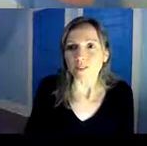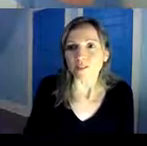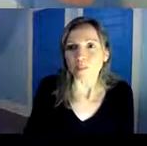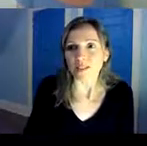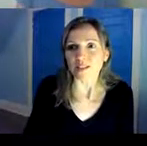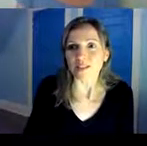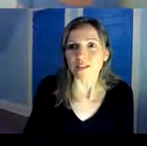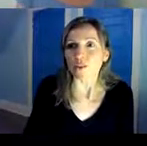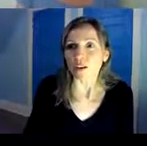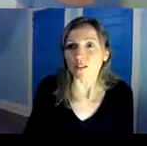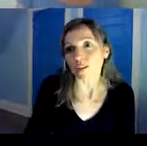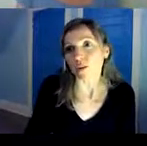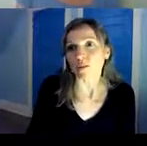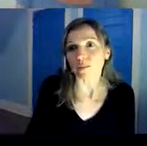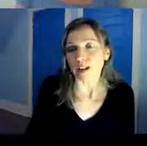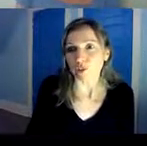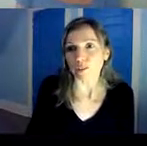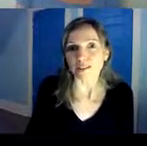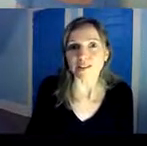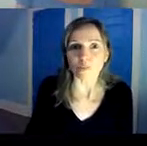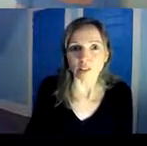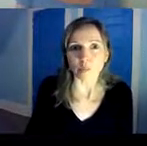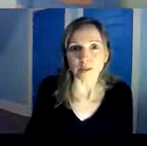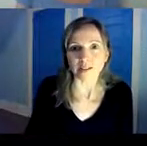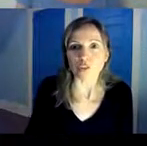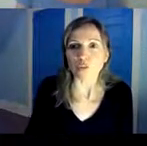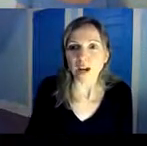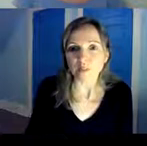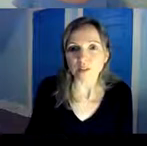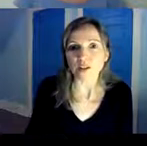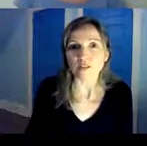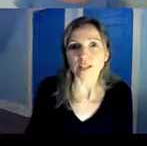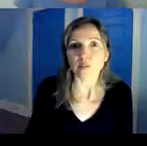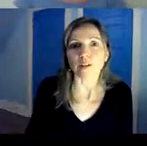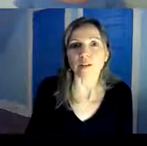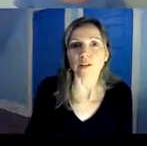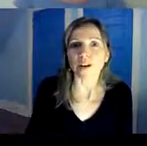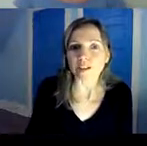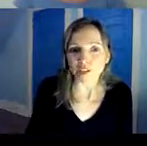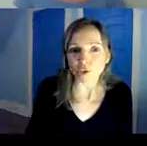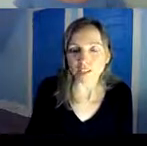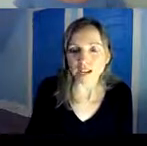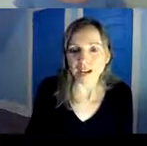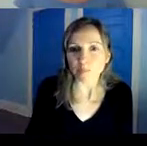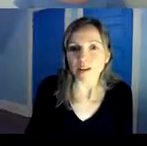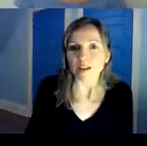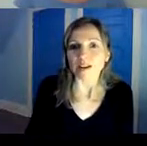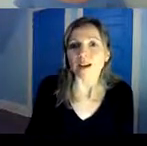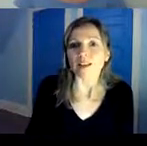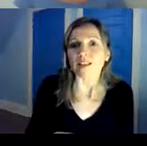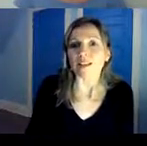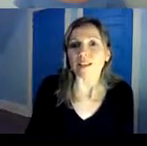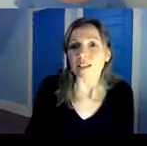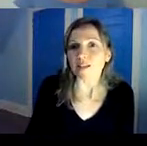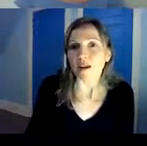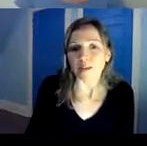Reporting on invasive species in your garden and local natural areas is really important. And two apps that are available are the iNaturalist app